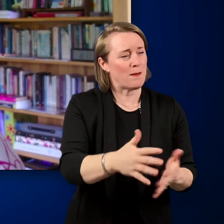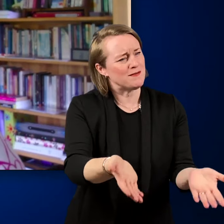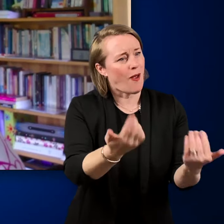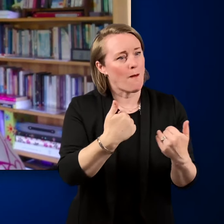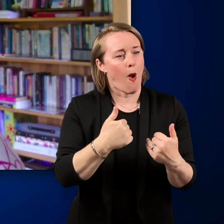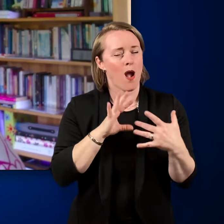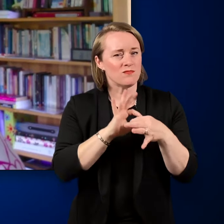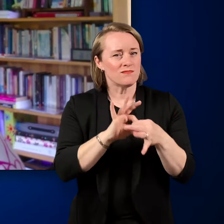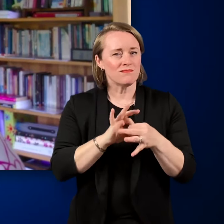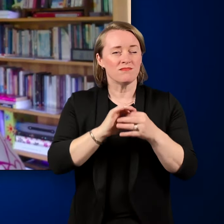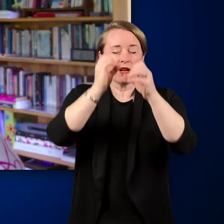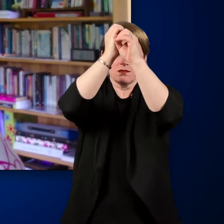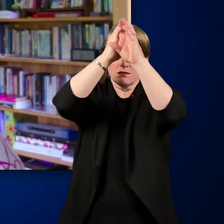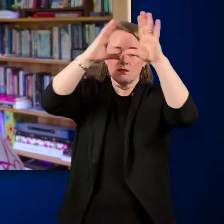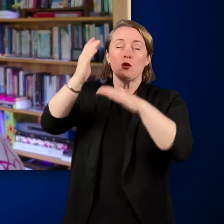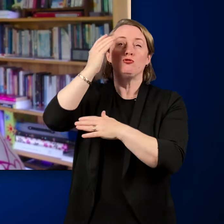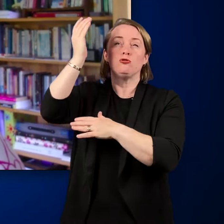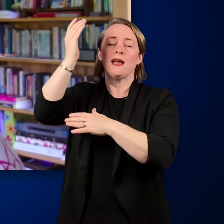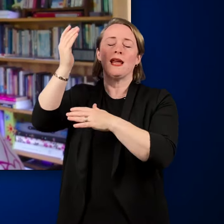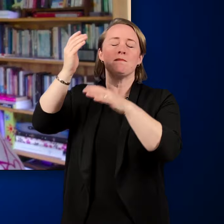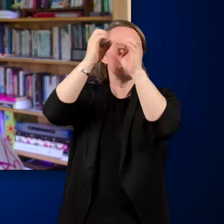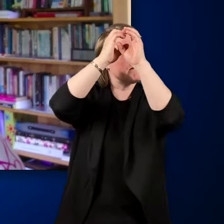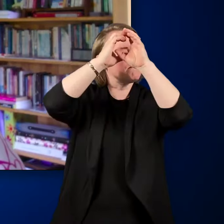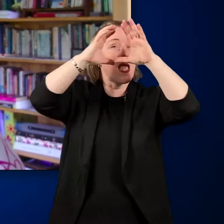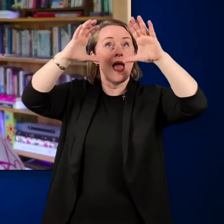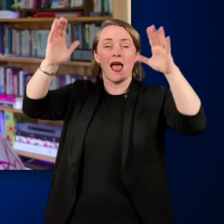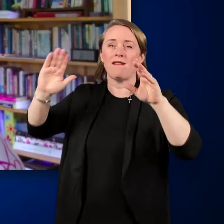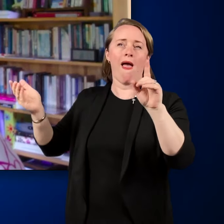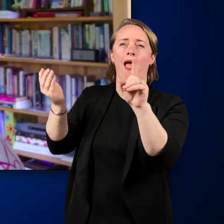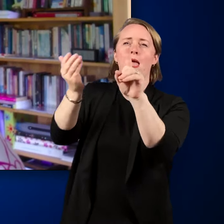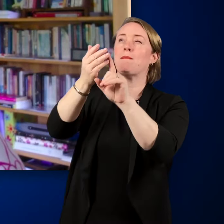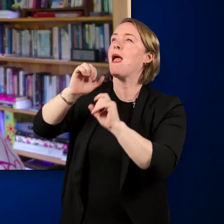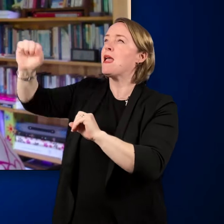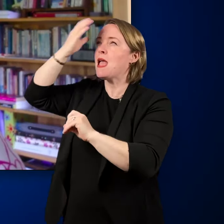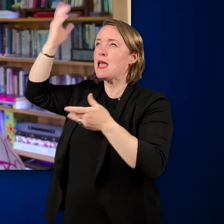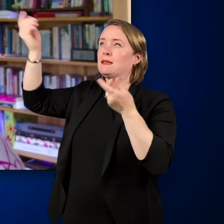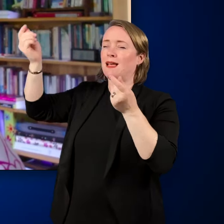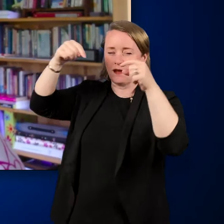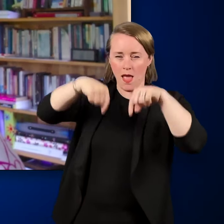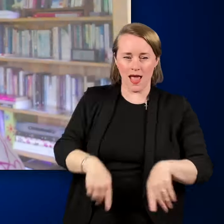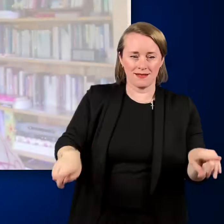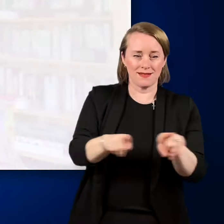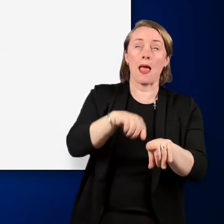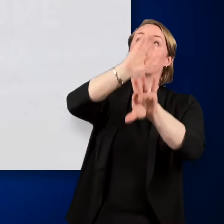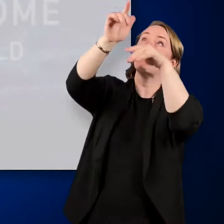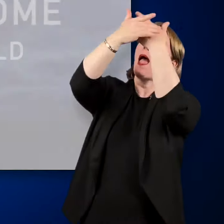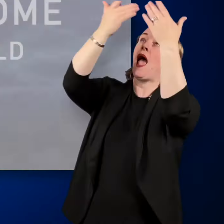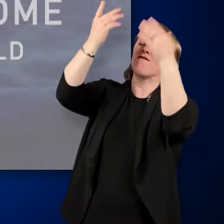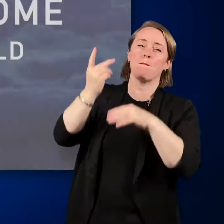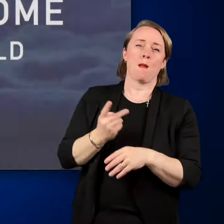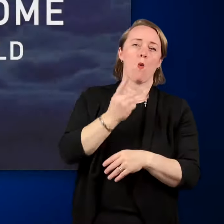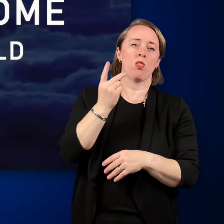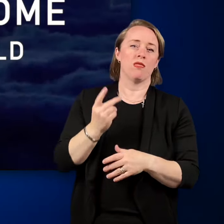big and work towards bringing His kingdom here on earth as it is in heaven.